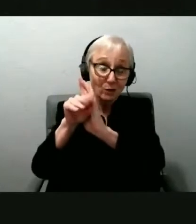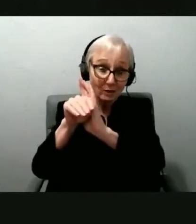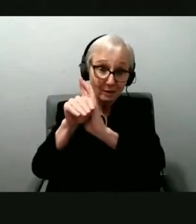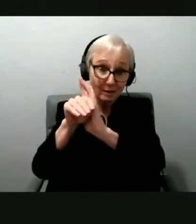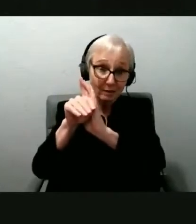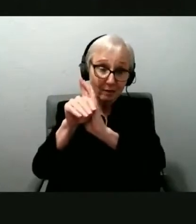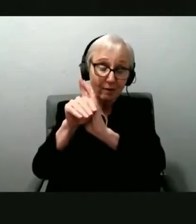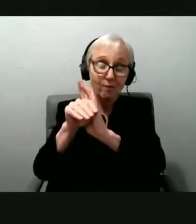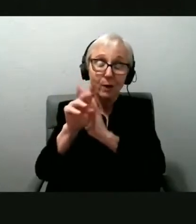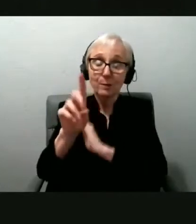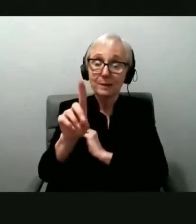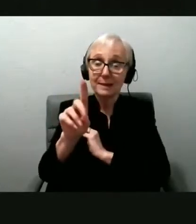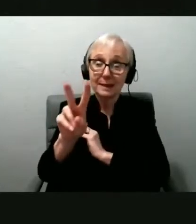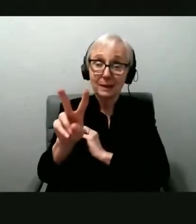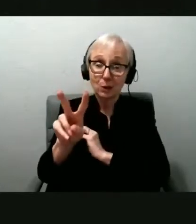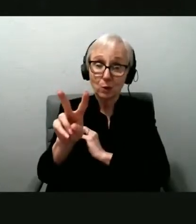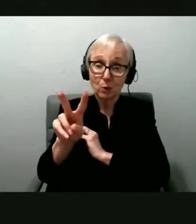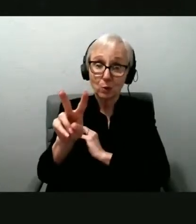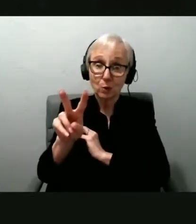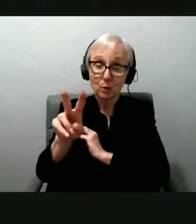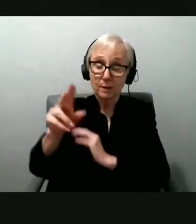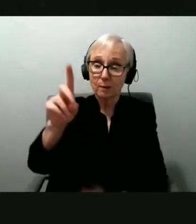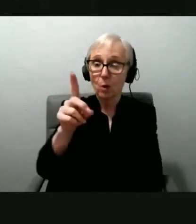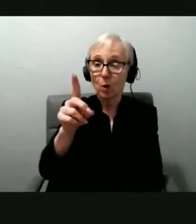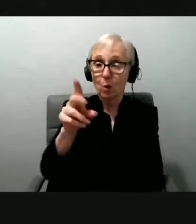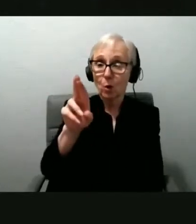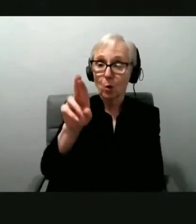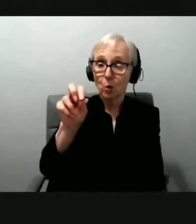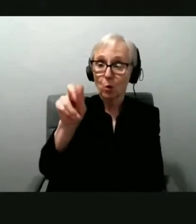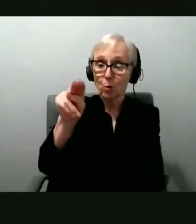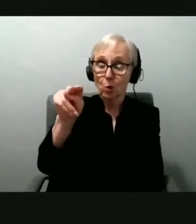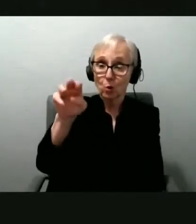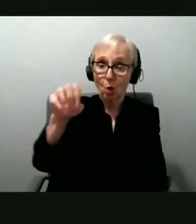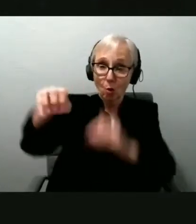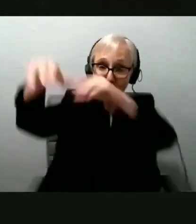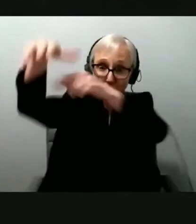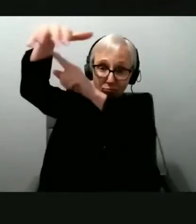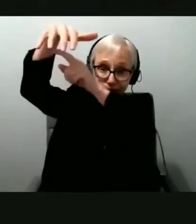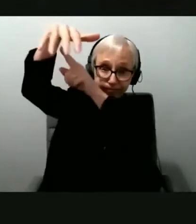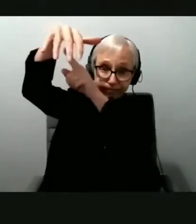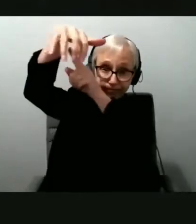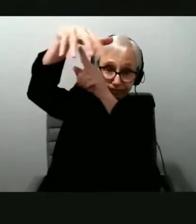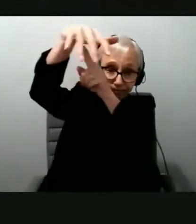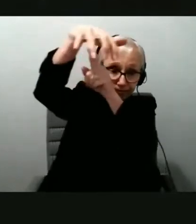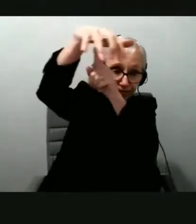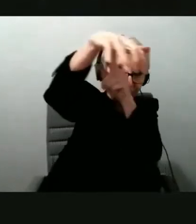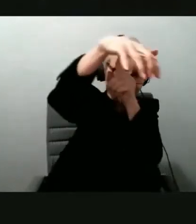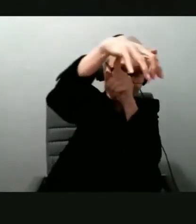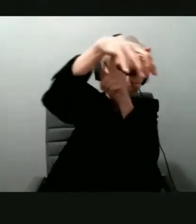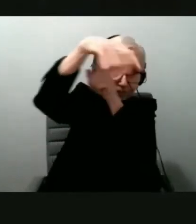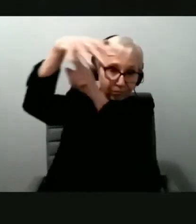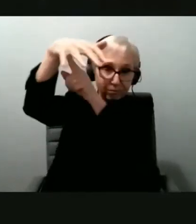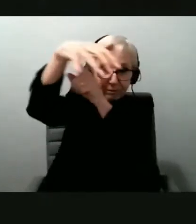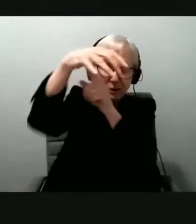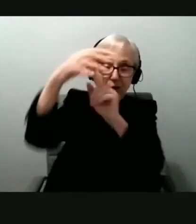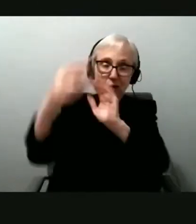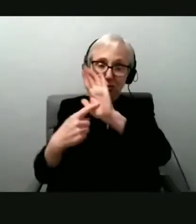from District 2. We're going to have some drone video footage of District 2 playing for about the next 10